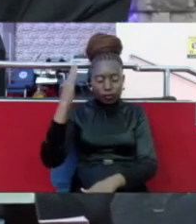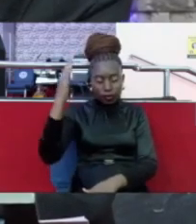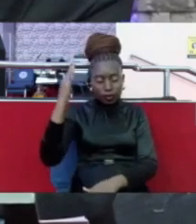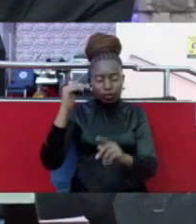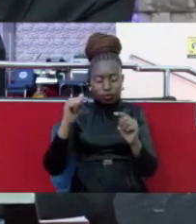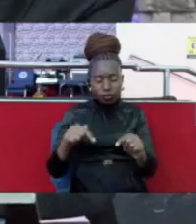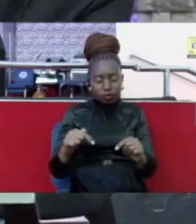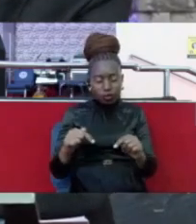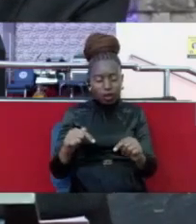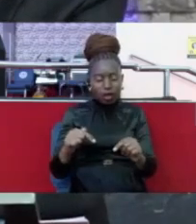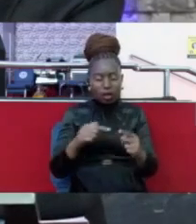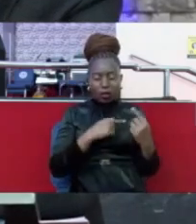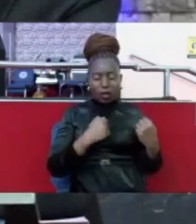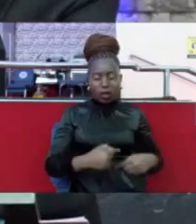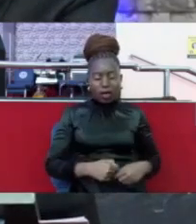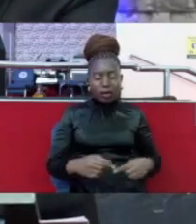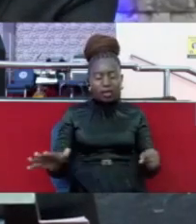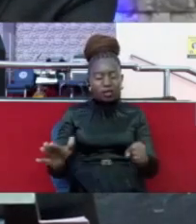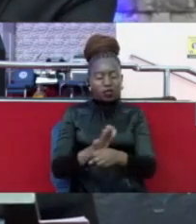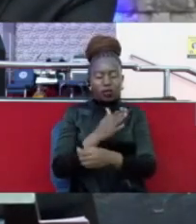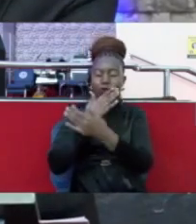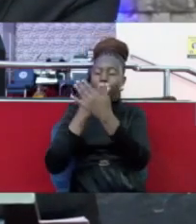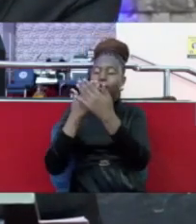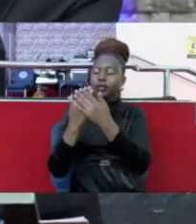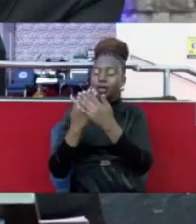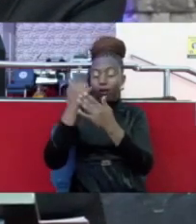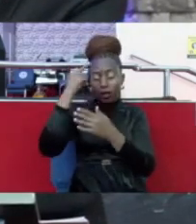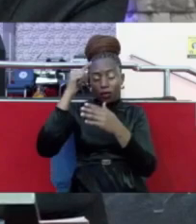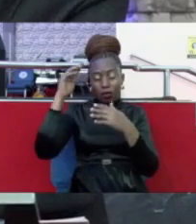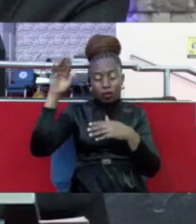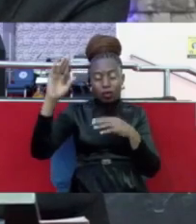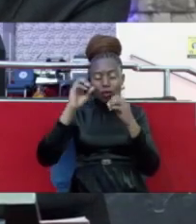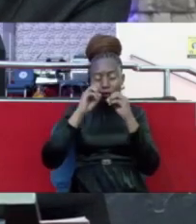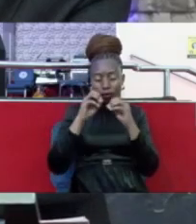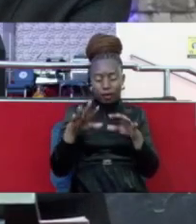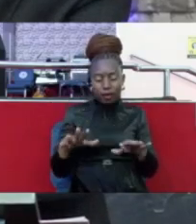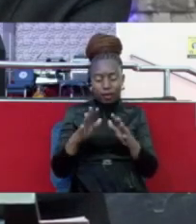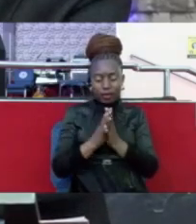today with hearts full of gratitude for your countless blessings.